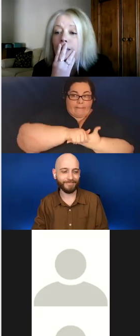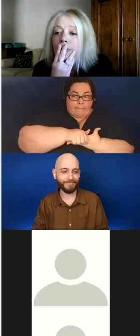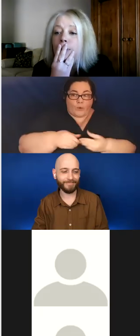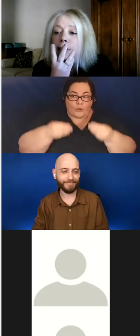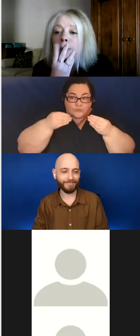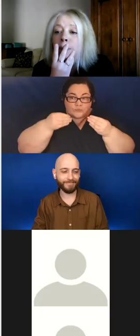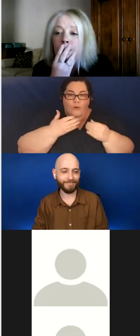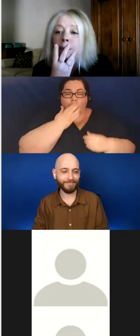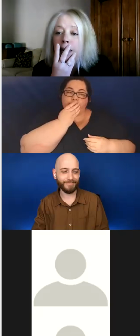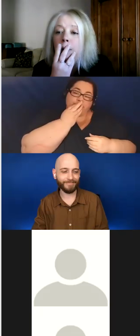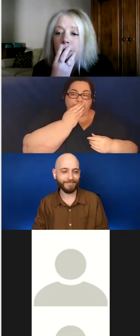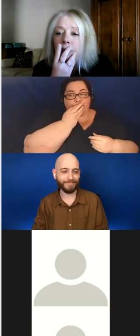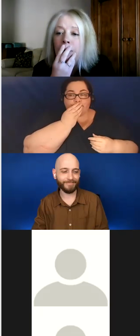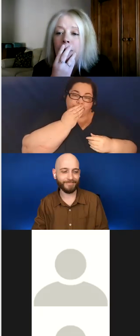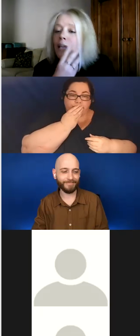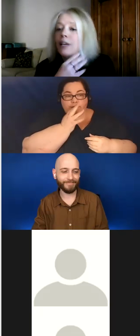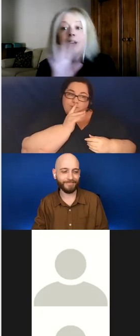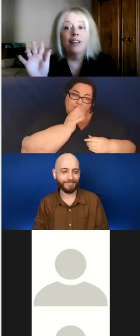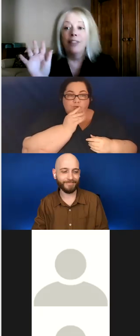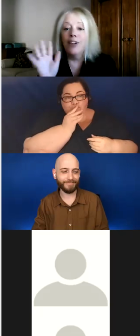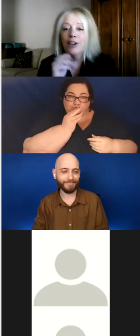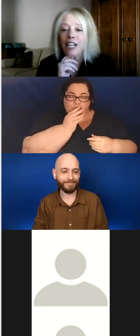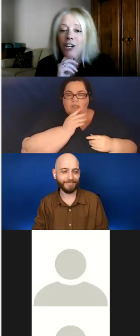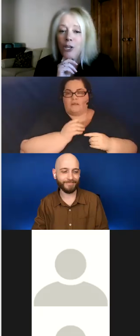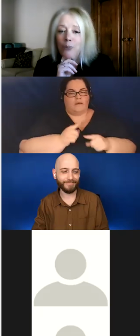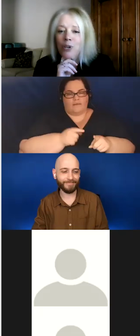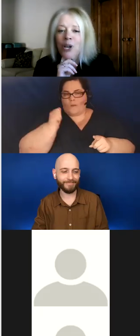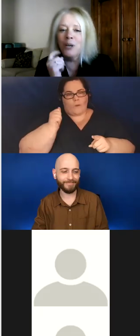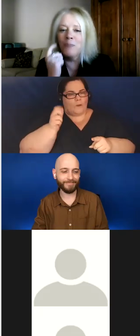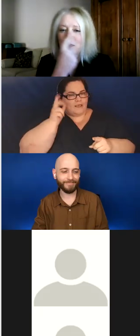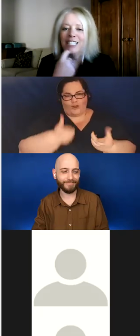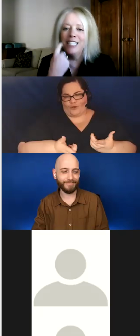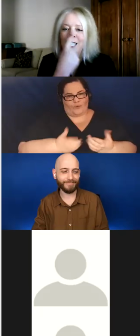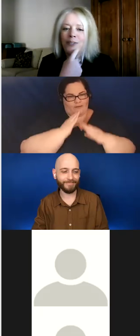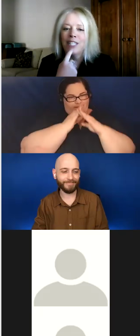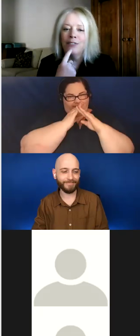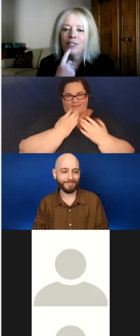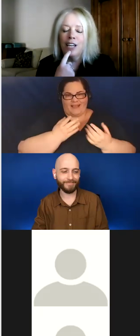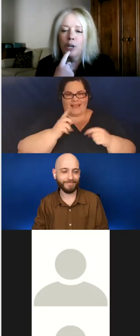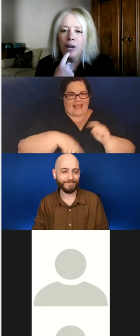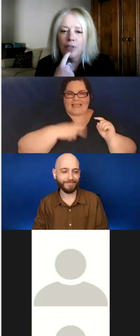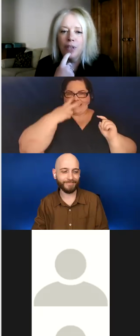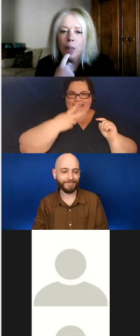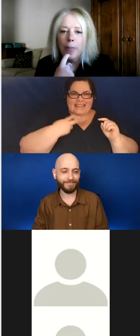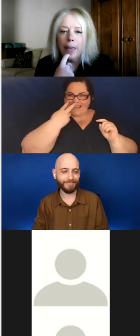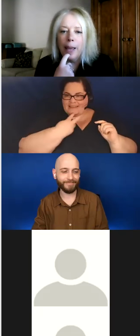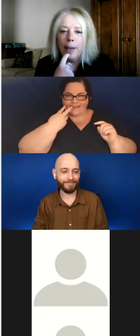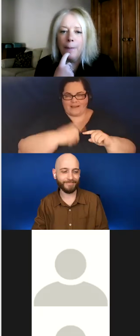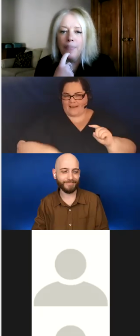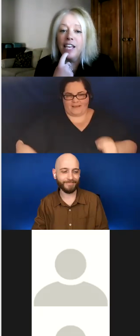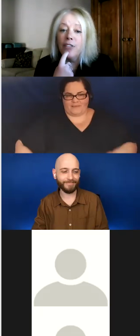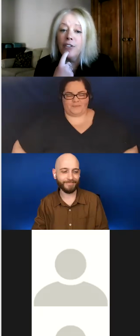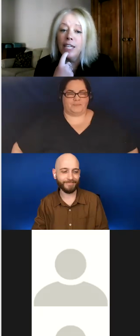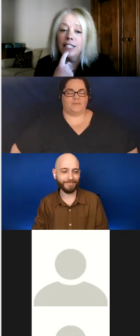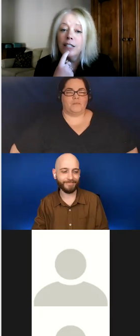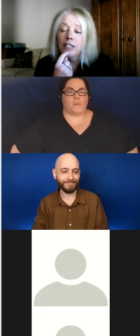talking like this to someone, I get what you're saying, they're not going to hear you. They're not going to be able to see those sounds on your mouth.